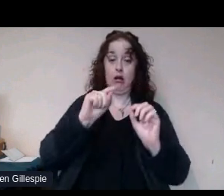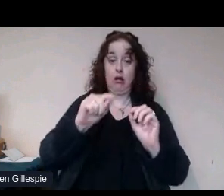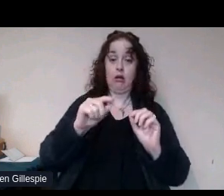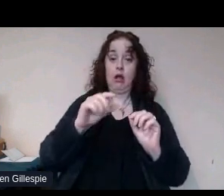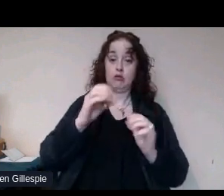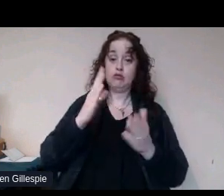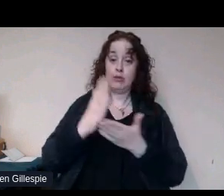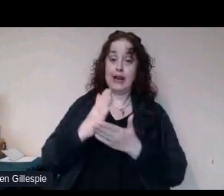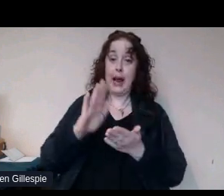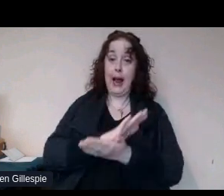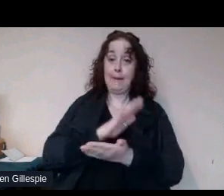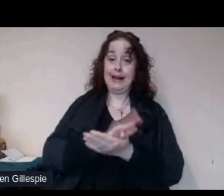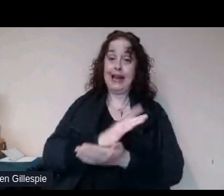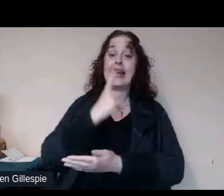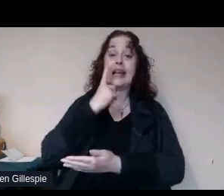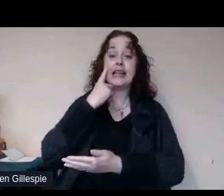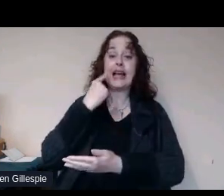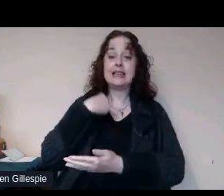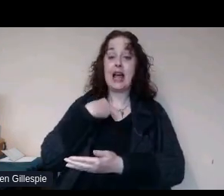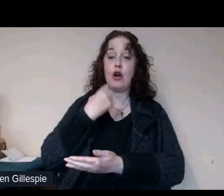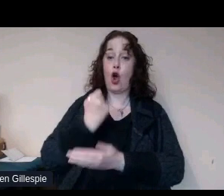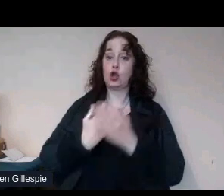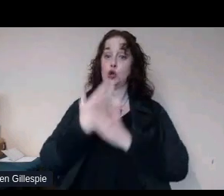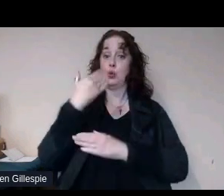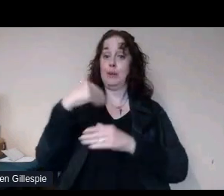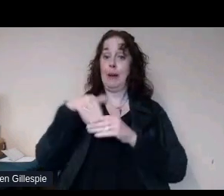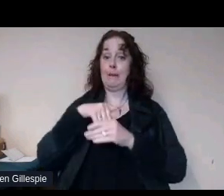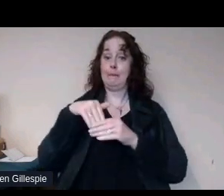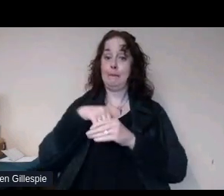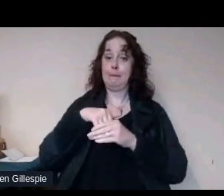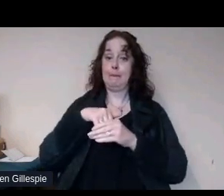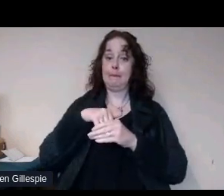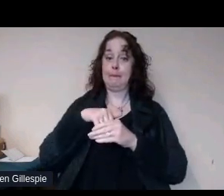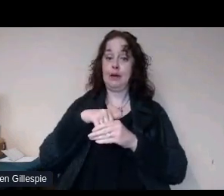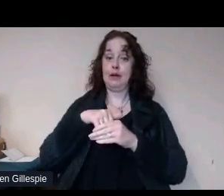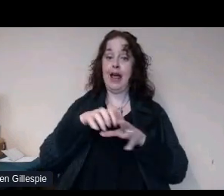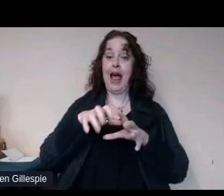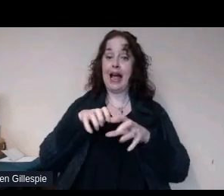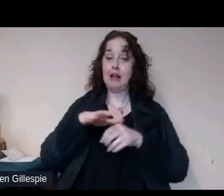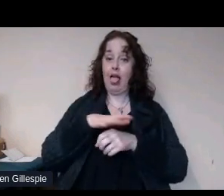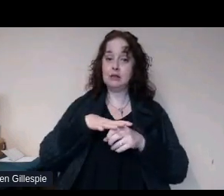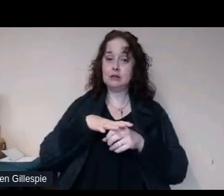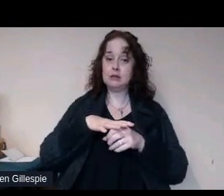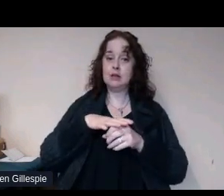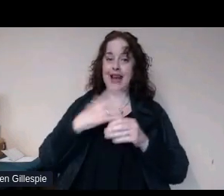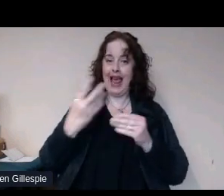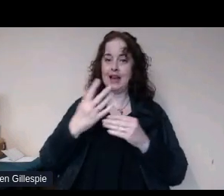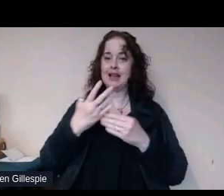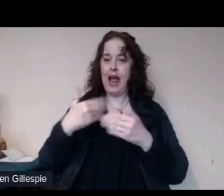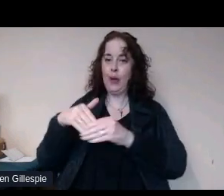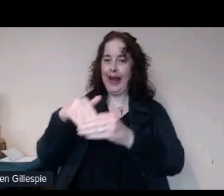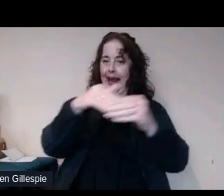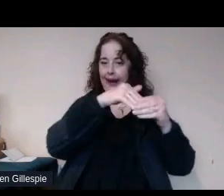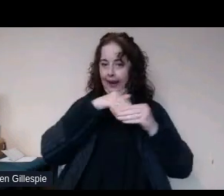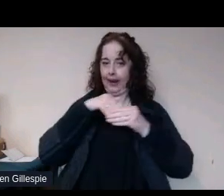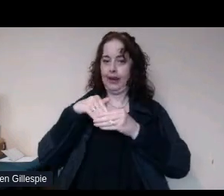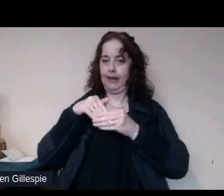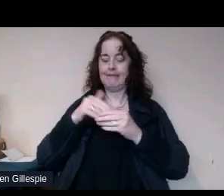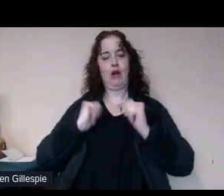because yesterday I got a new member in Iceland. So then Iceland is now incorporated in this map. I'm very